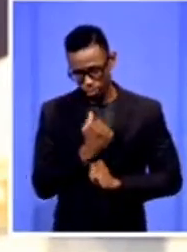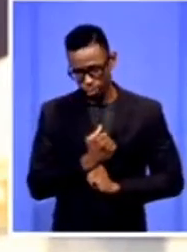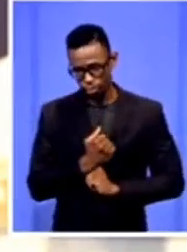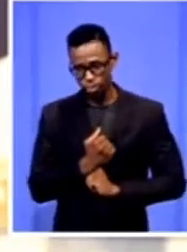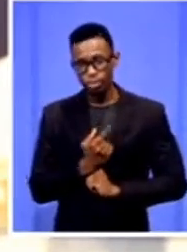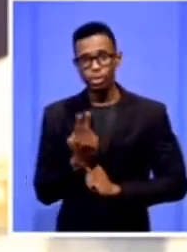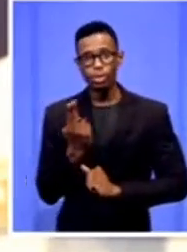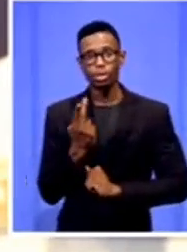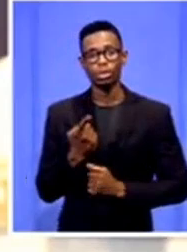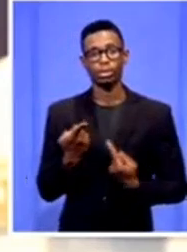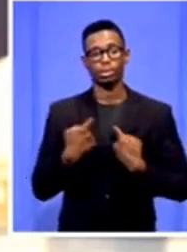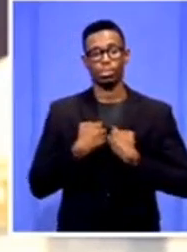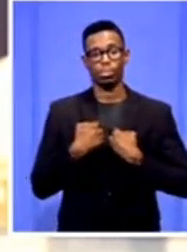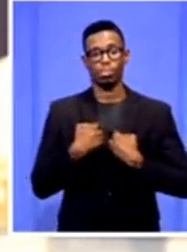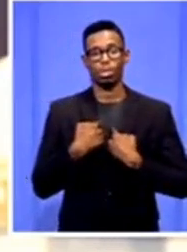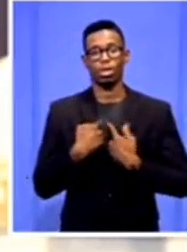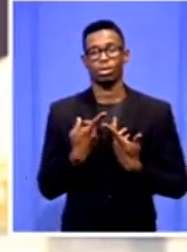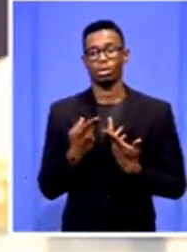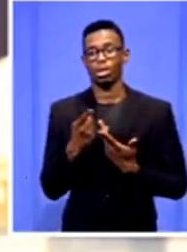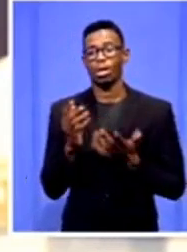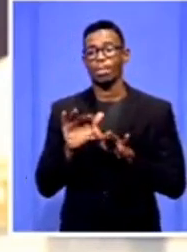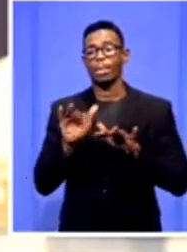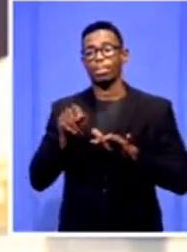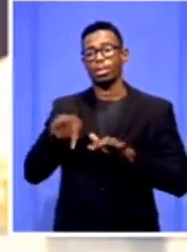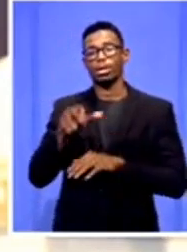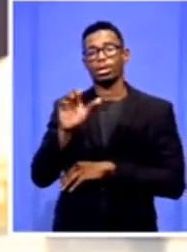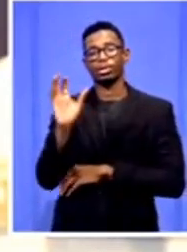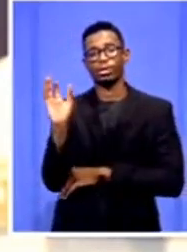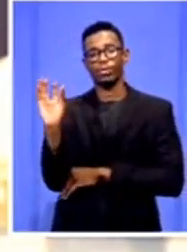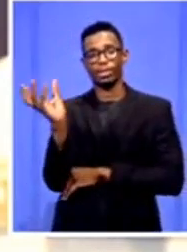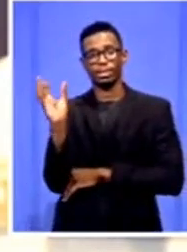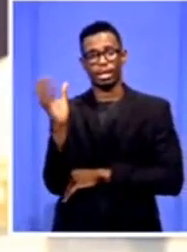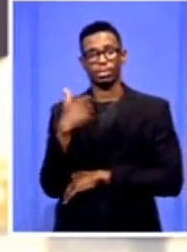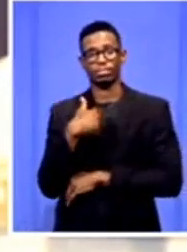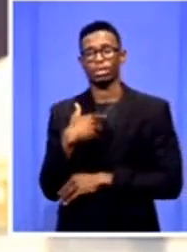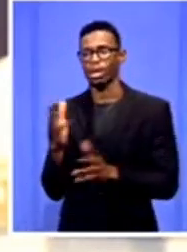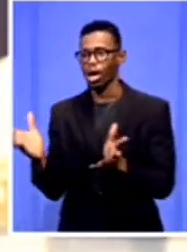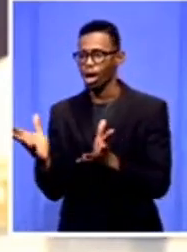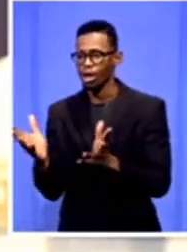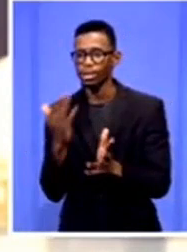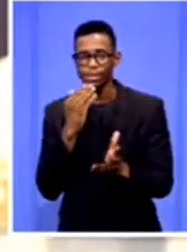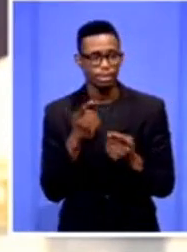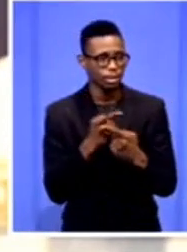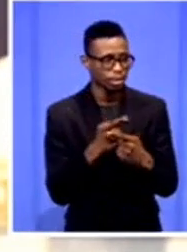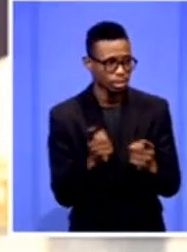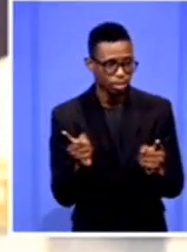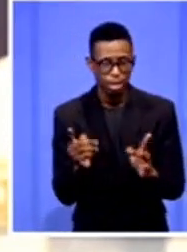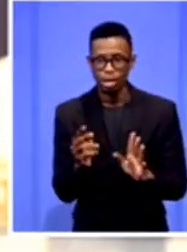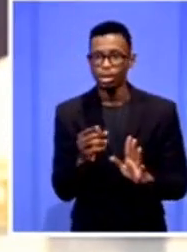I encourage the people of the Free State to respond to the call for proposal for outright